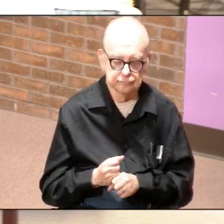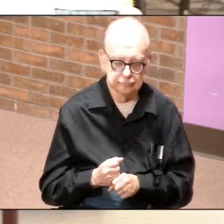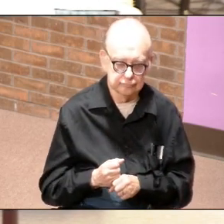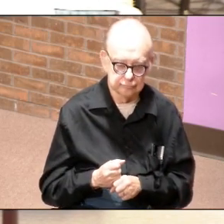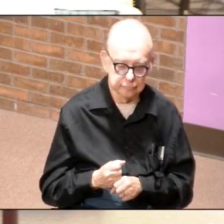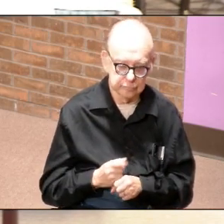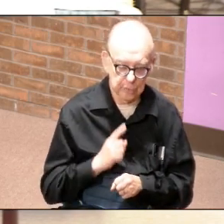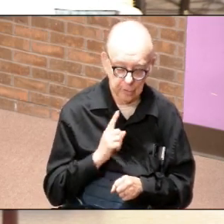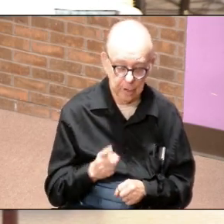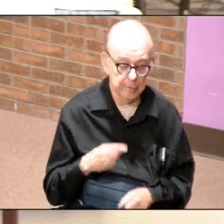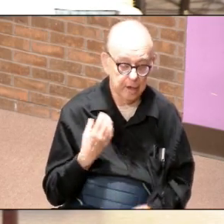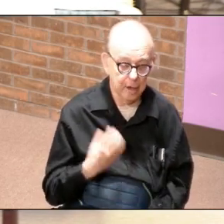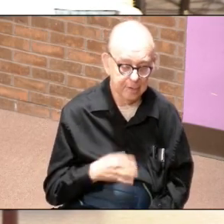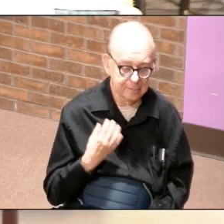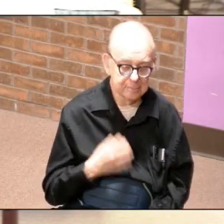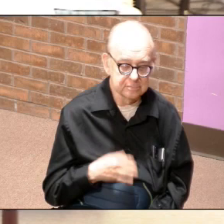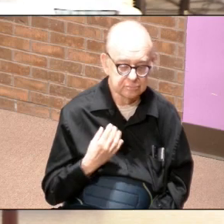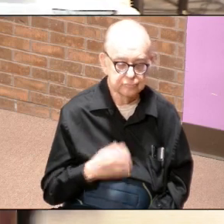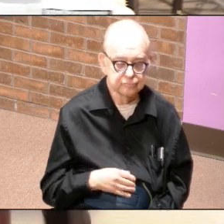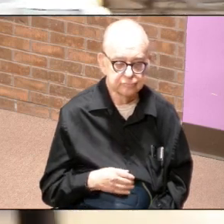gonna be awesome.